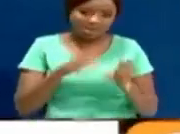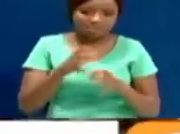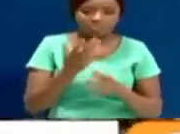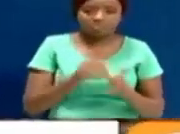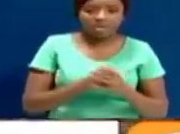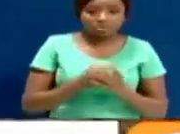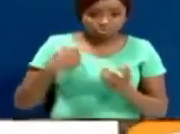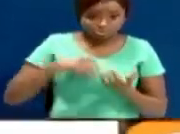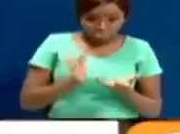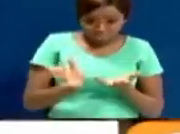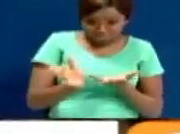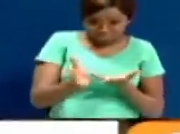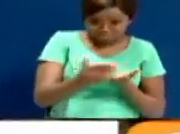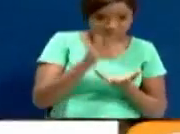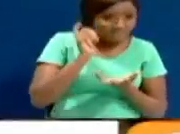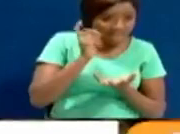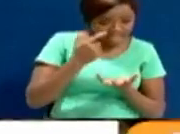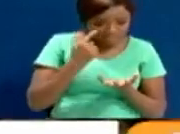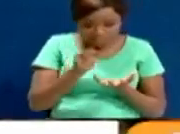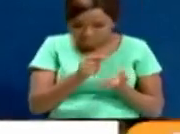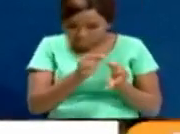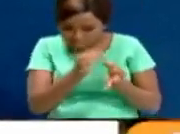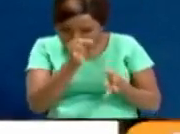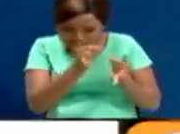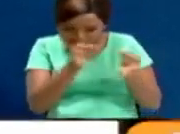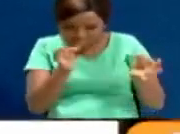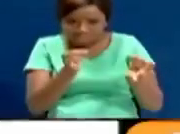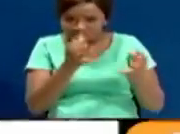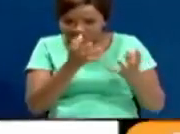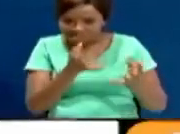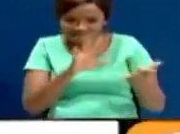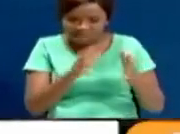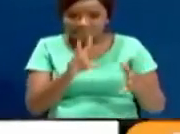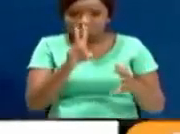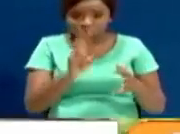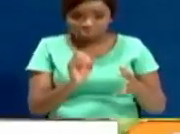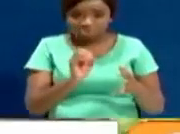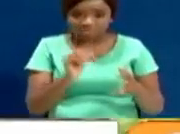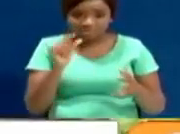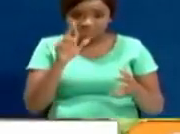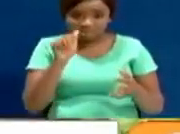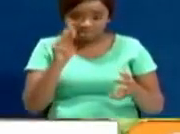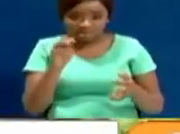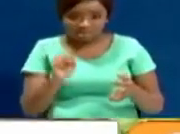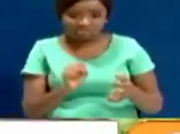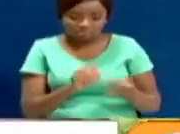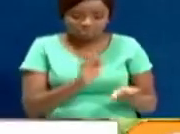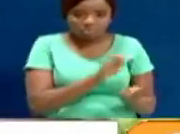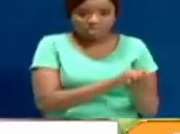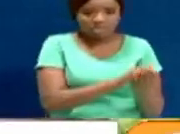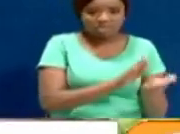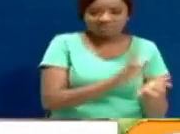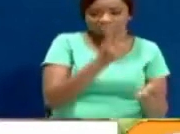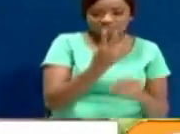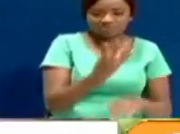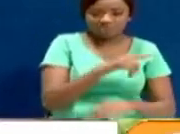we actually collect the larvae, we look at the size. The ones that are almost 20 grams, we starve them overnight for around